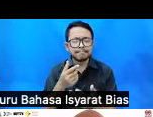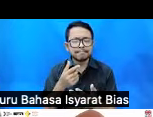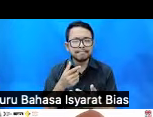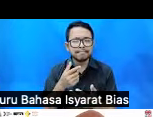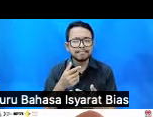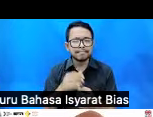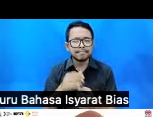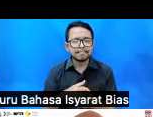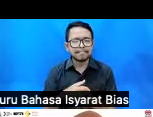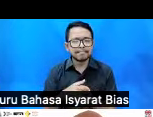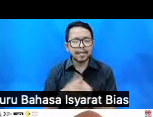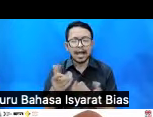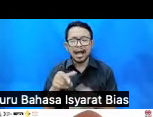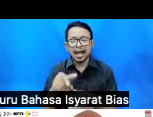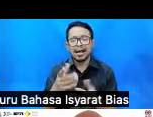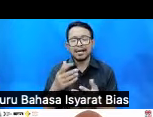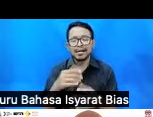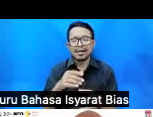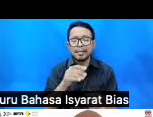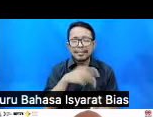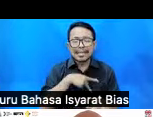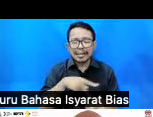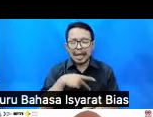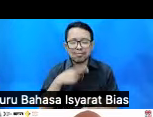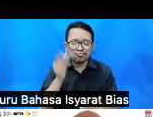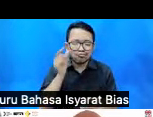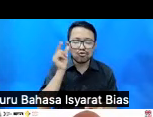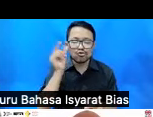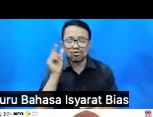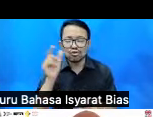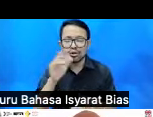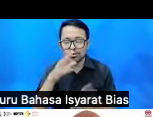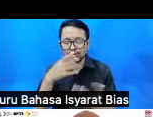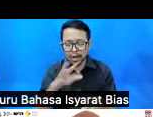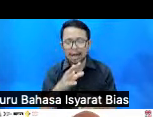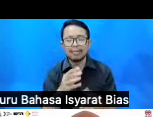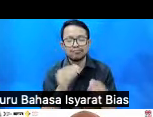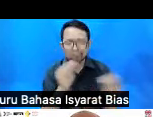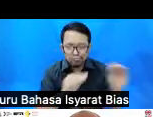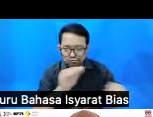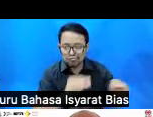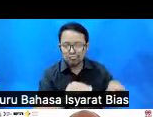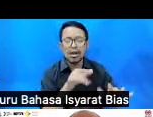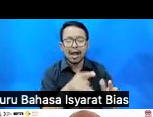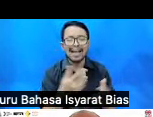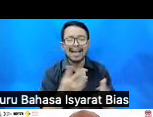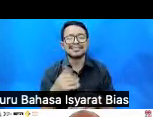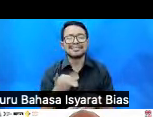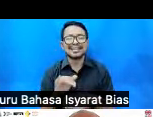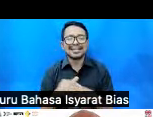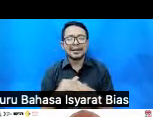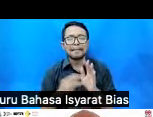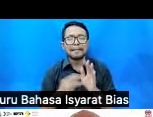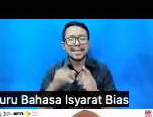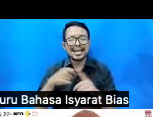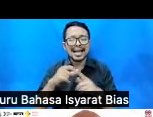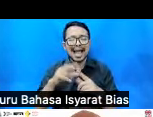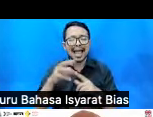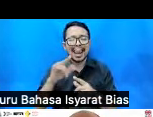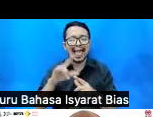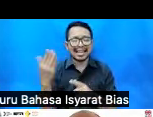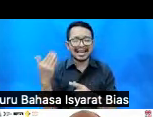but also, as Michaela was saying earlier, in the ongoing management and governance of those spaces. And secondly,